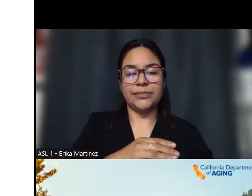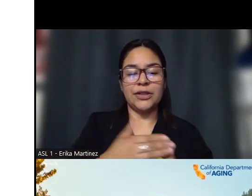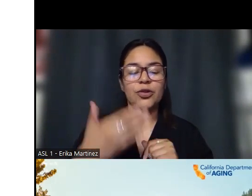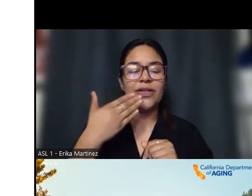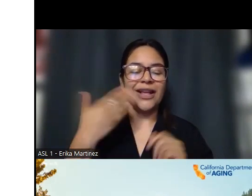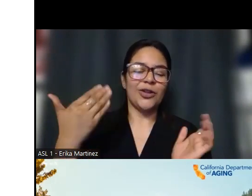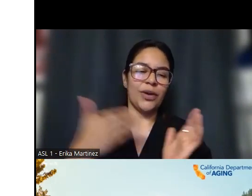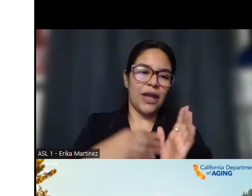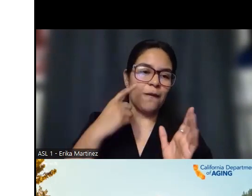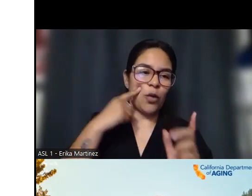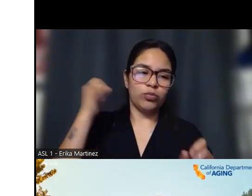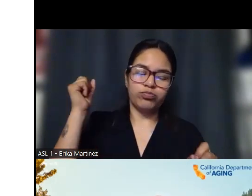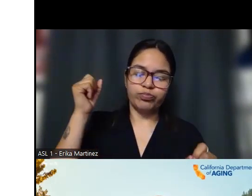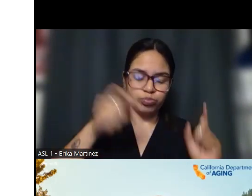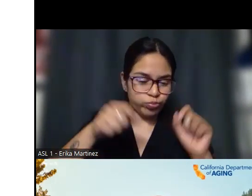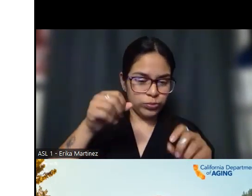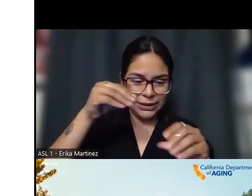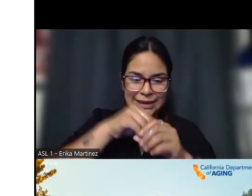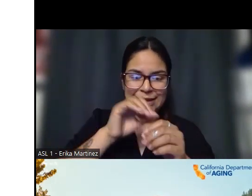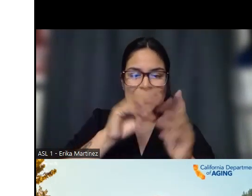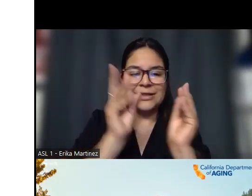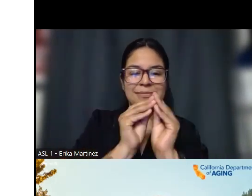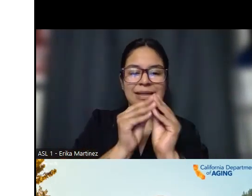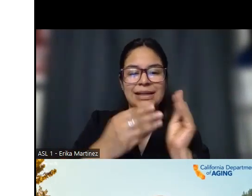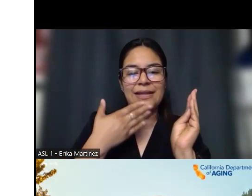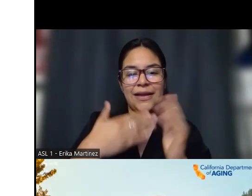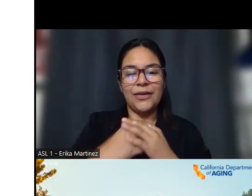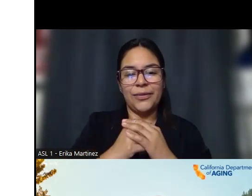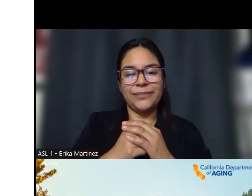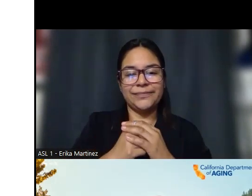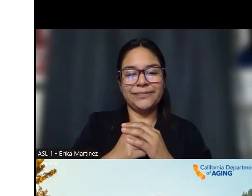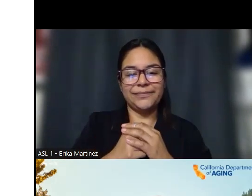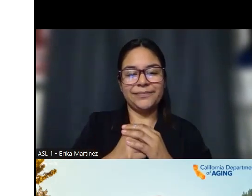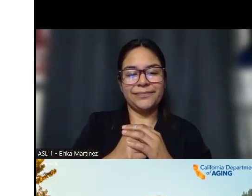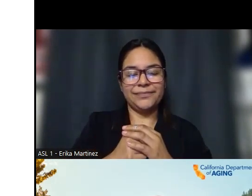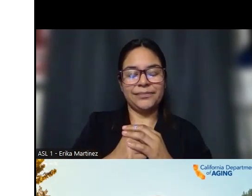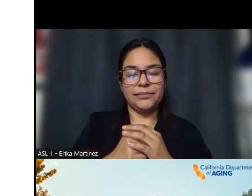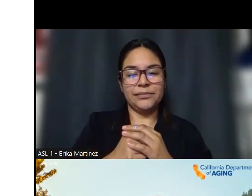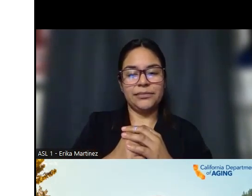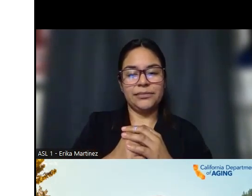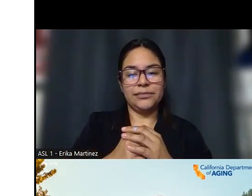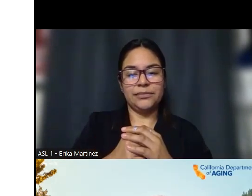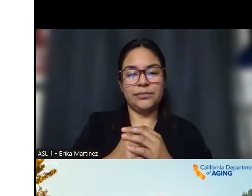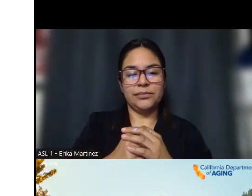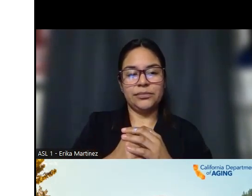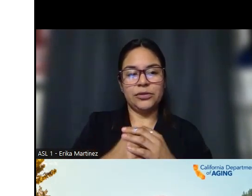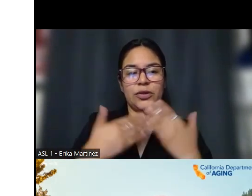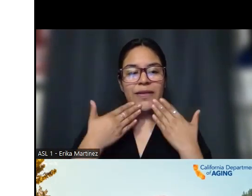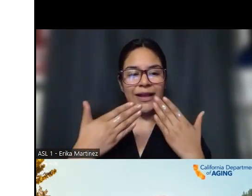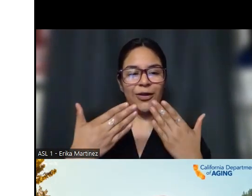meeting, to the CDA staff who pulled this all together. Thank you. And for what you do every day